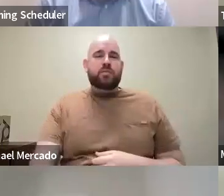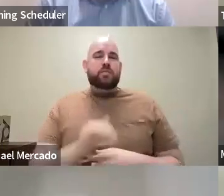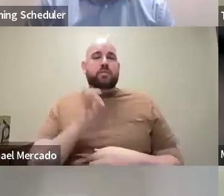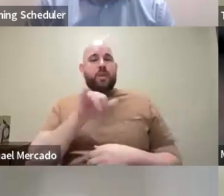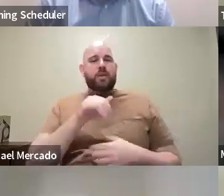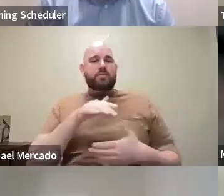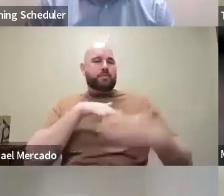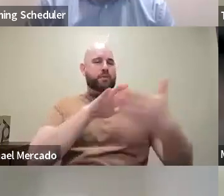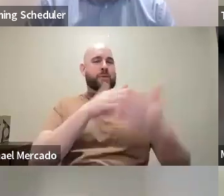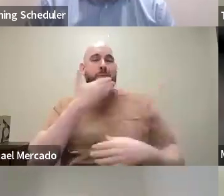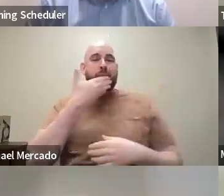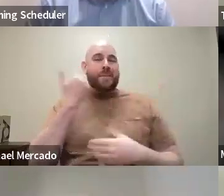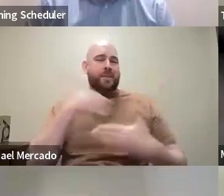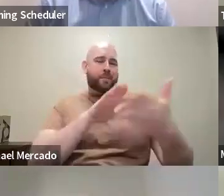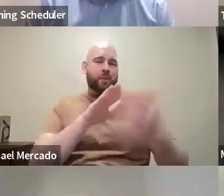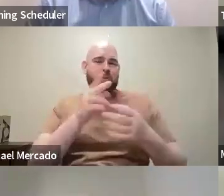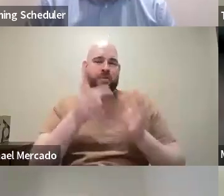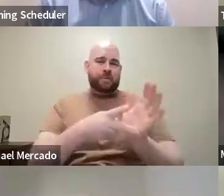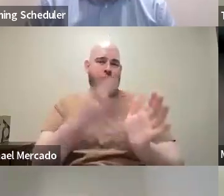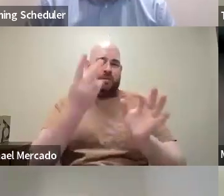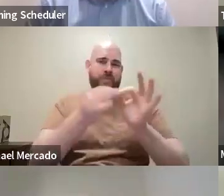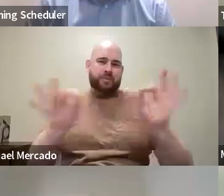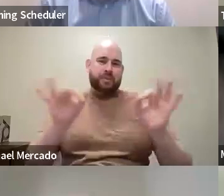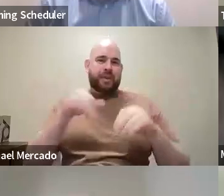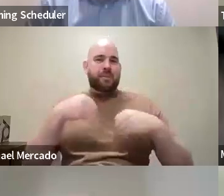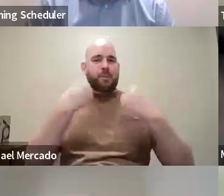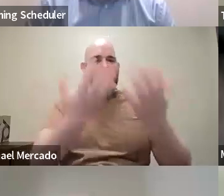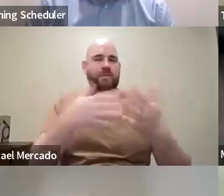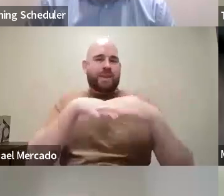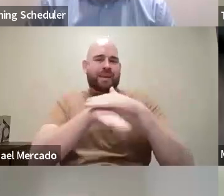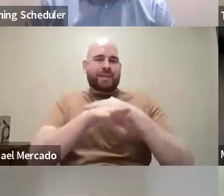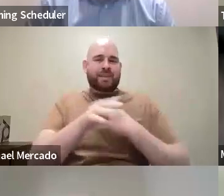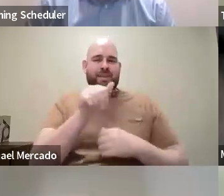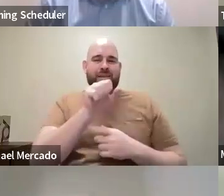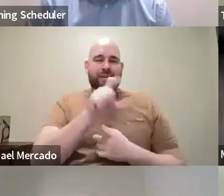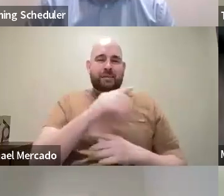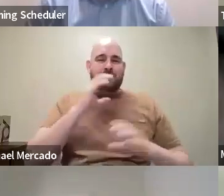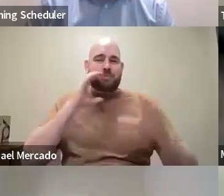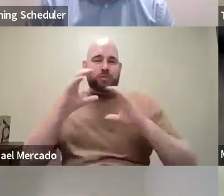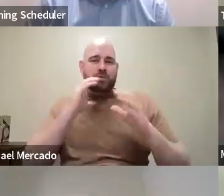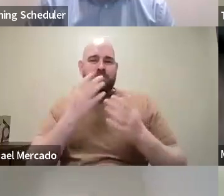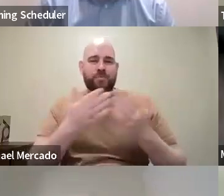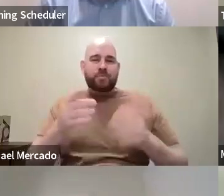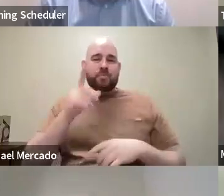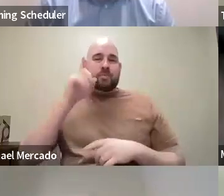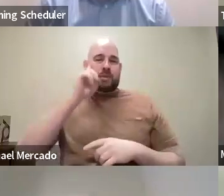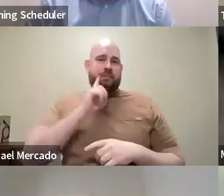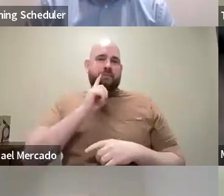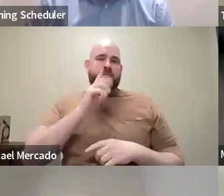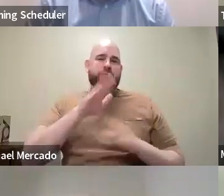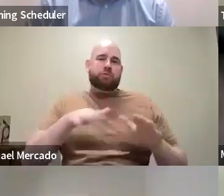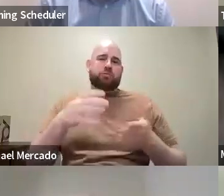relationship and their emotional well-being as well. So the best approach is bilingualism. So